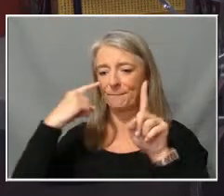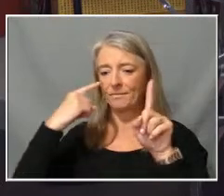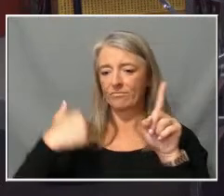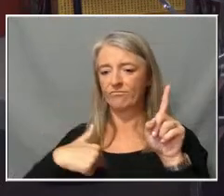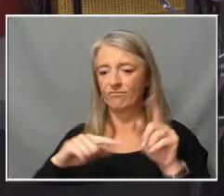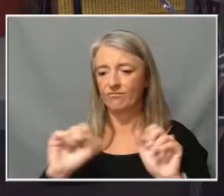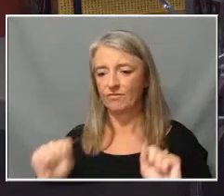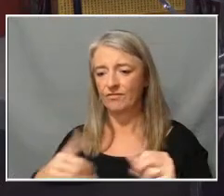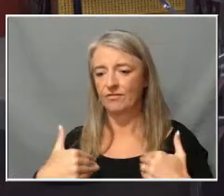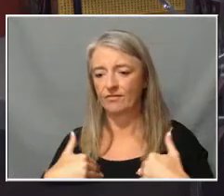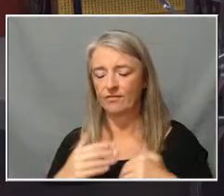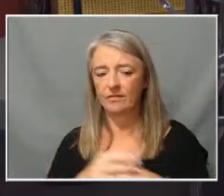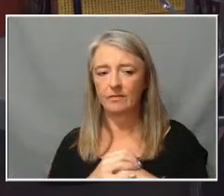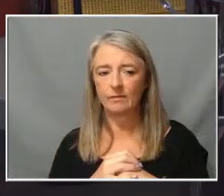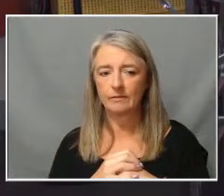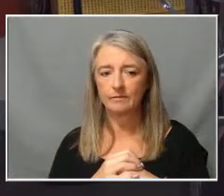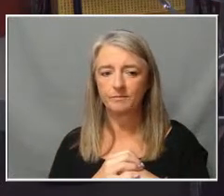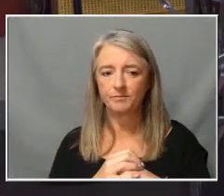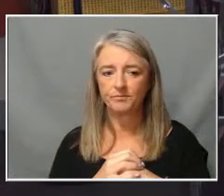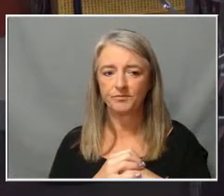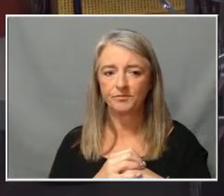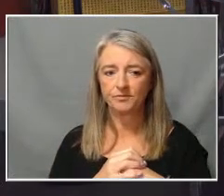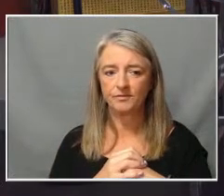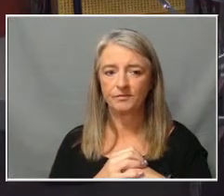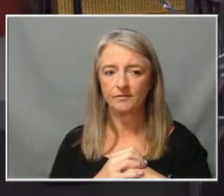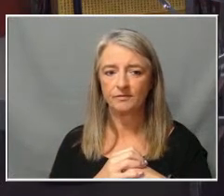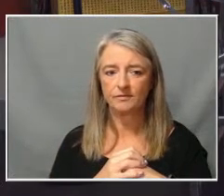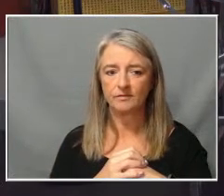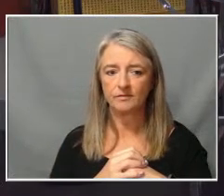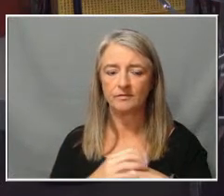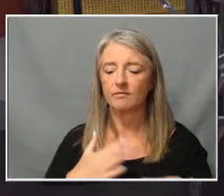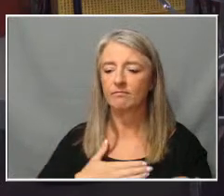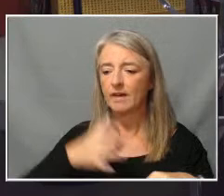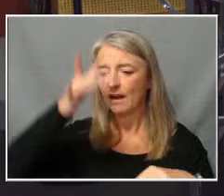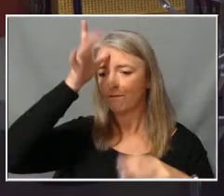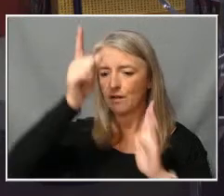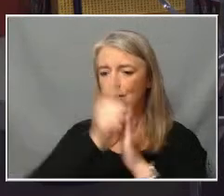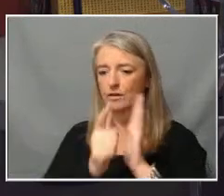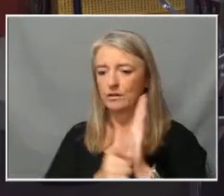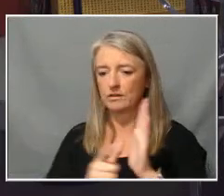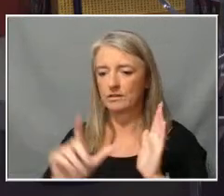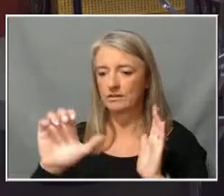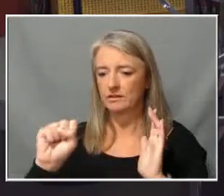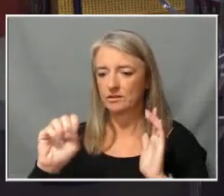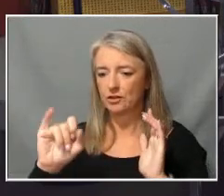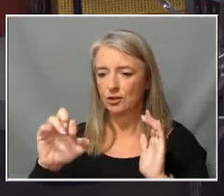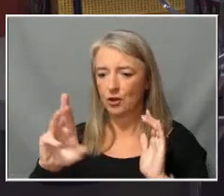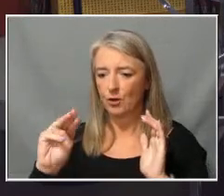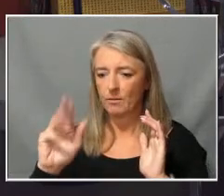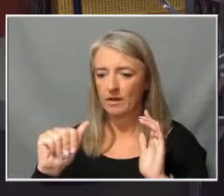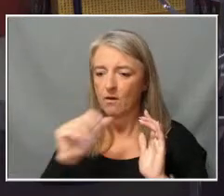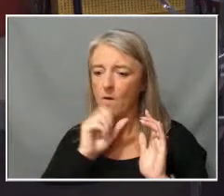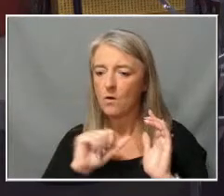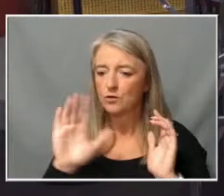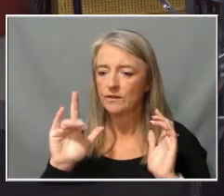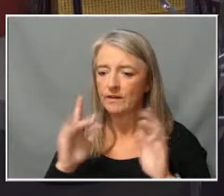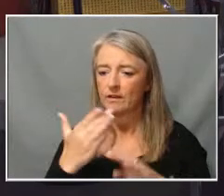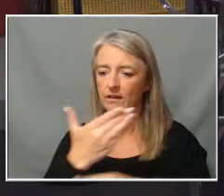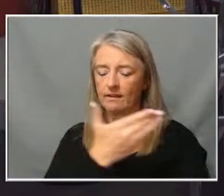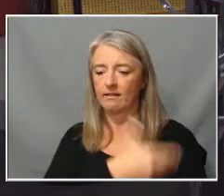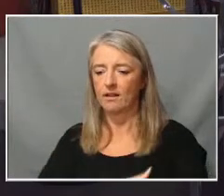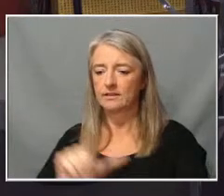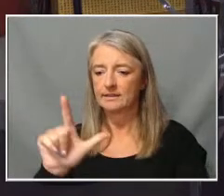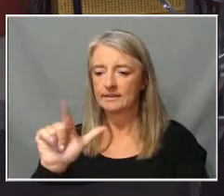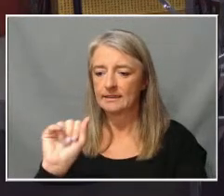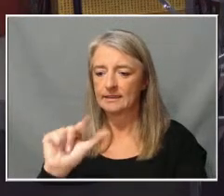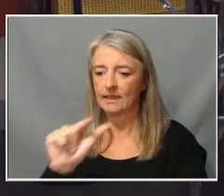Right. So on that note, this is my personal connection. My father-in-law was diagnosed with sarcoma when he was 25, lost his leg when he was